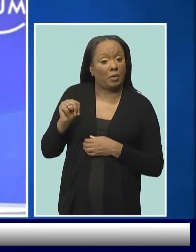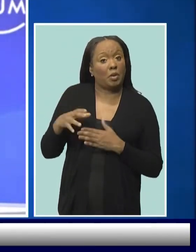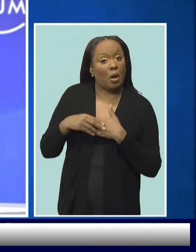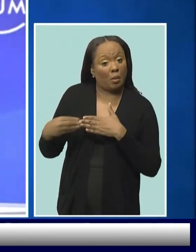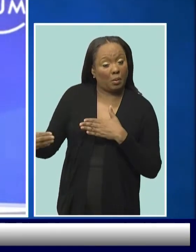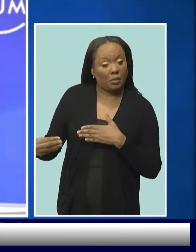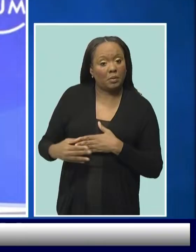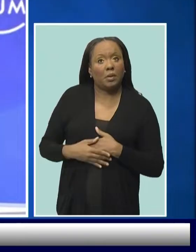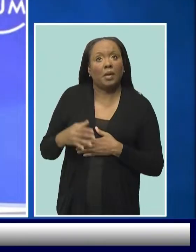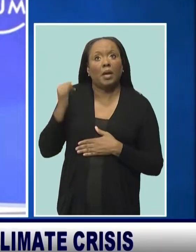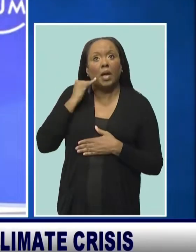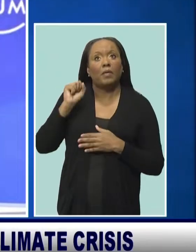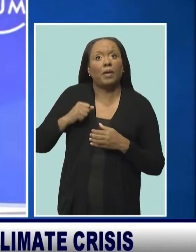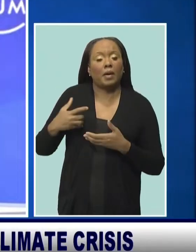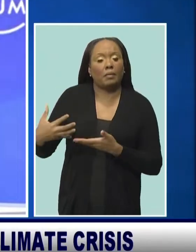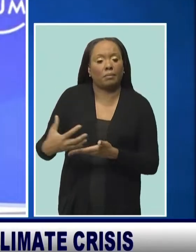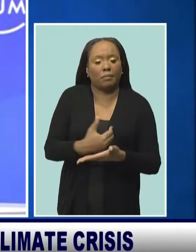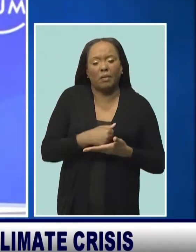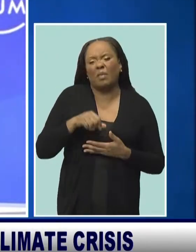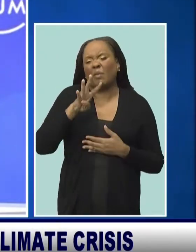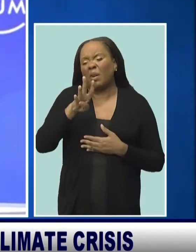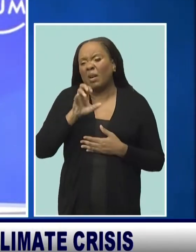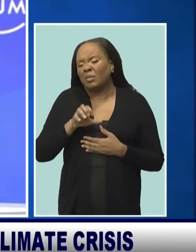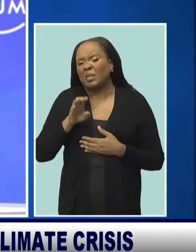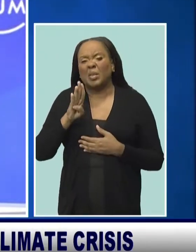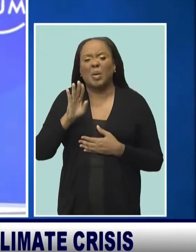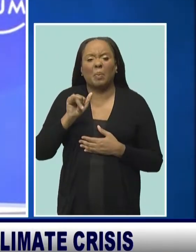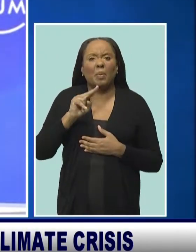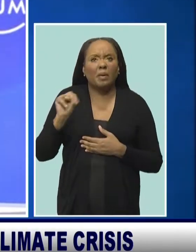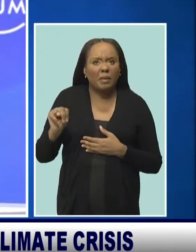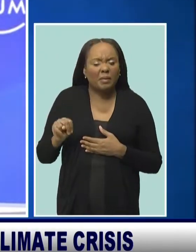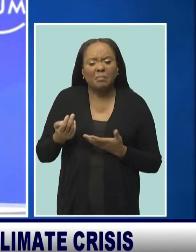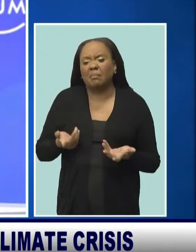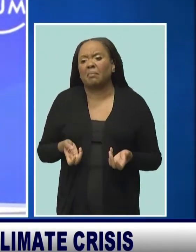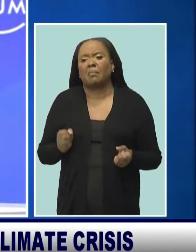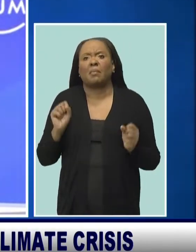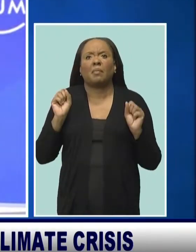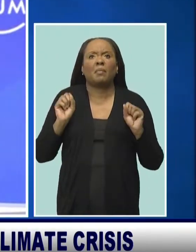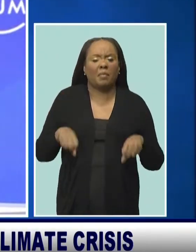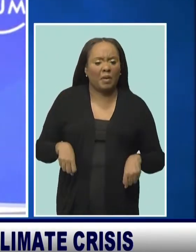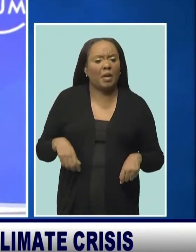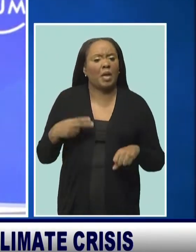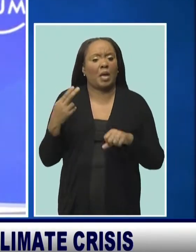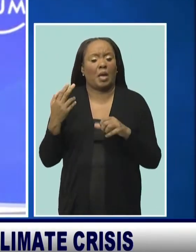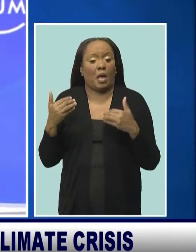least 300 billion, 400 billion, we can leverage to be able to get that unlocked.